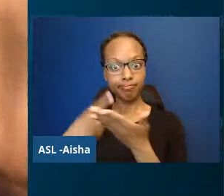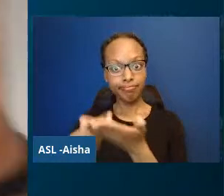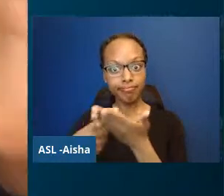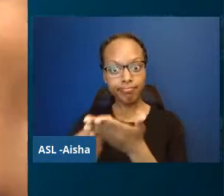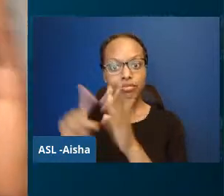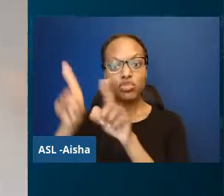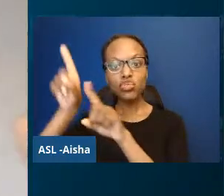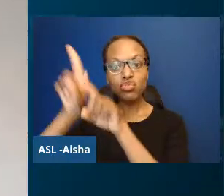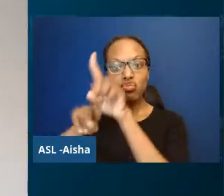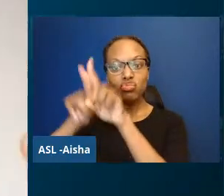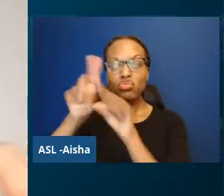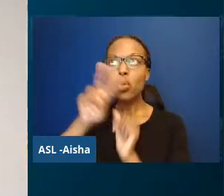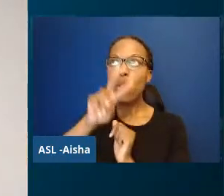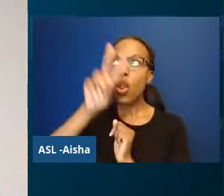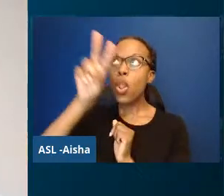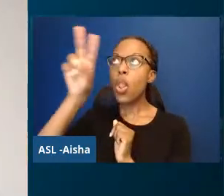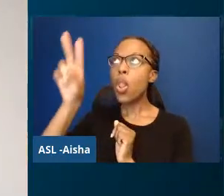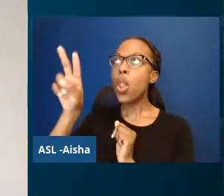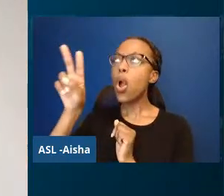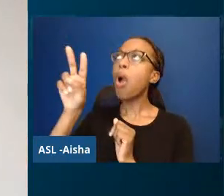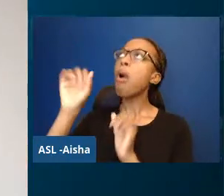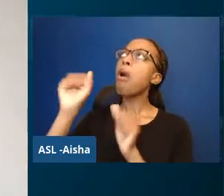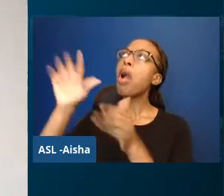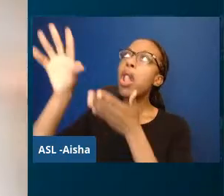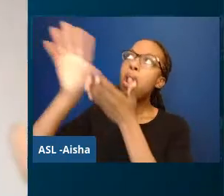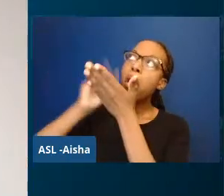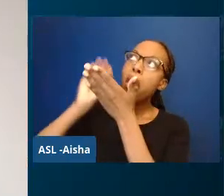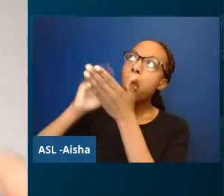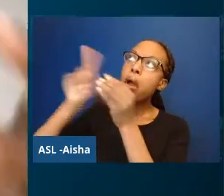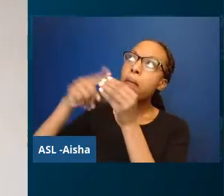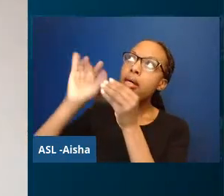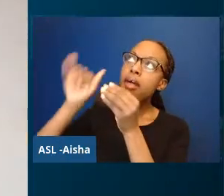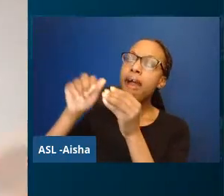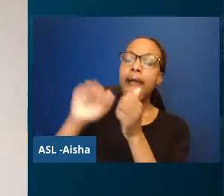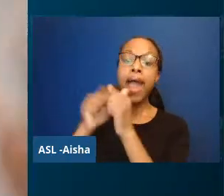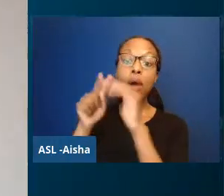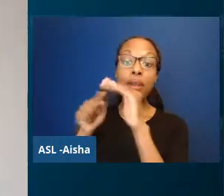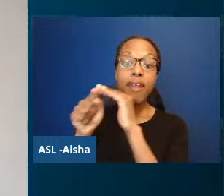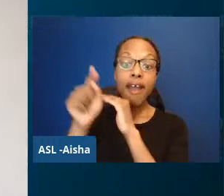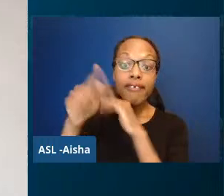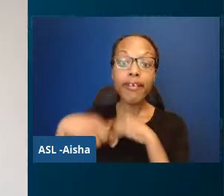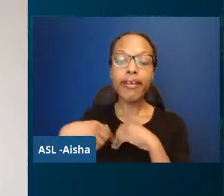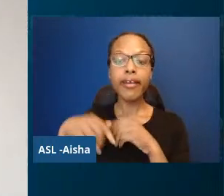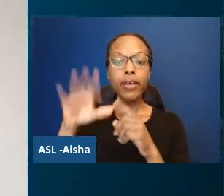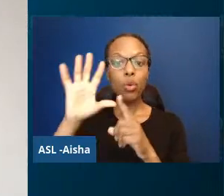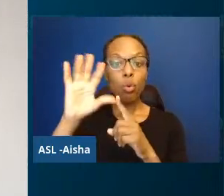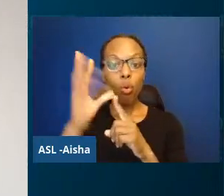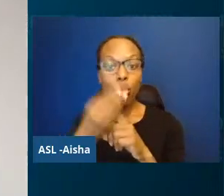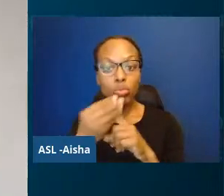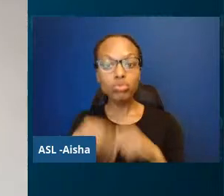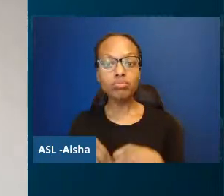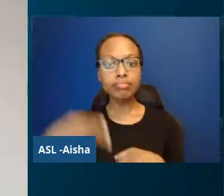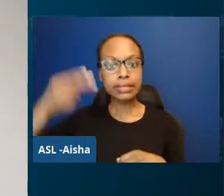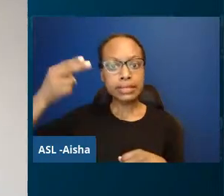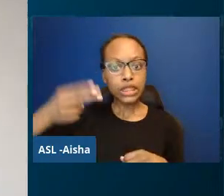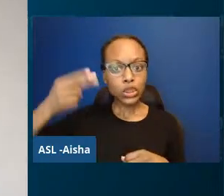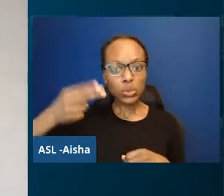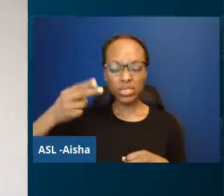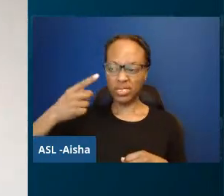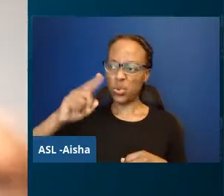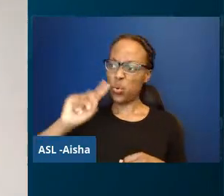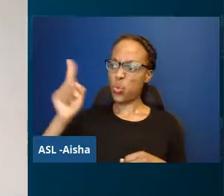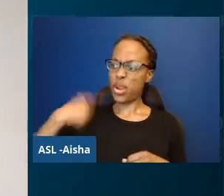and seeing what the stars can tell us, right? About navigation, about cultures, about history, and about where we are in the universe, right? Now, before